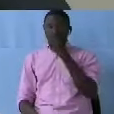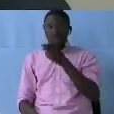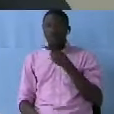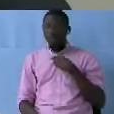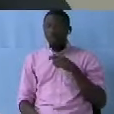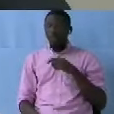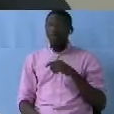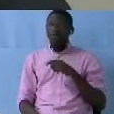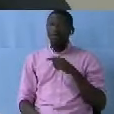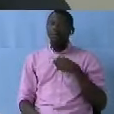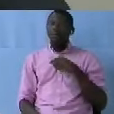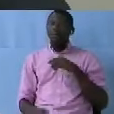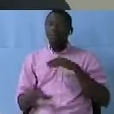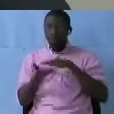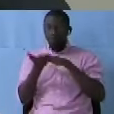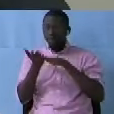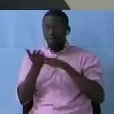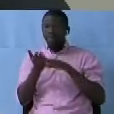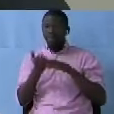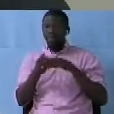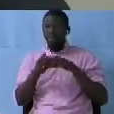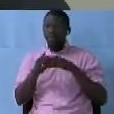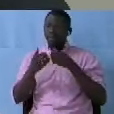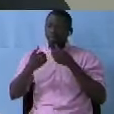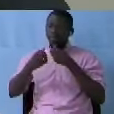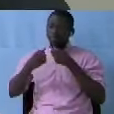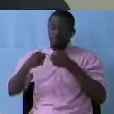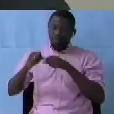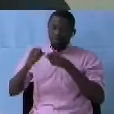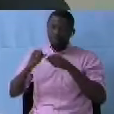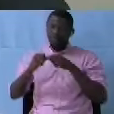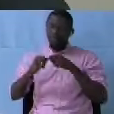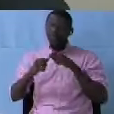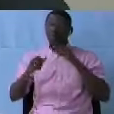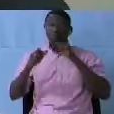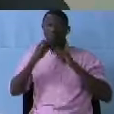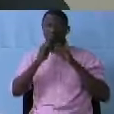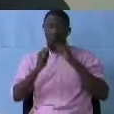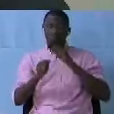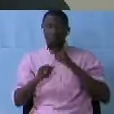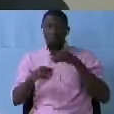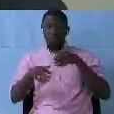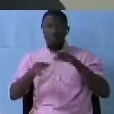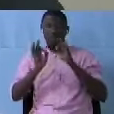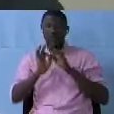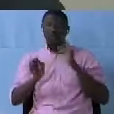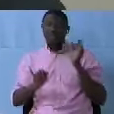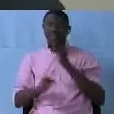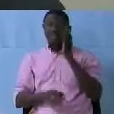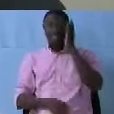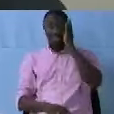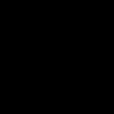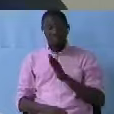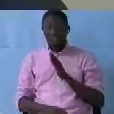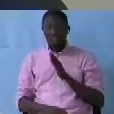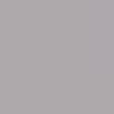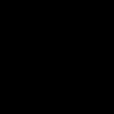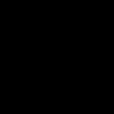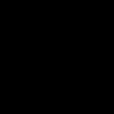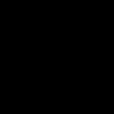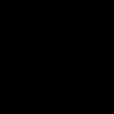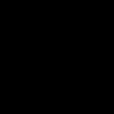the medical practice profession, takes very seriously the ethics of professional secrecy.